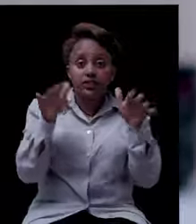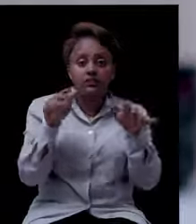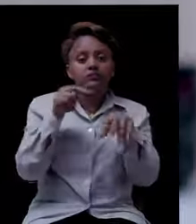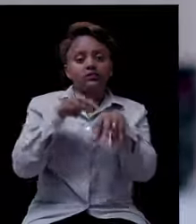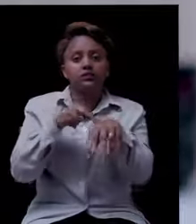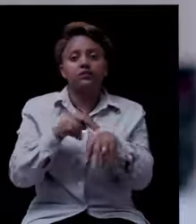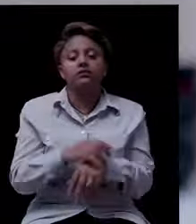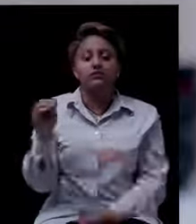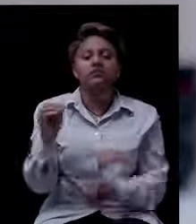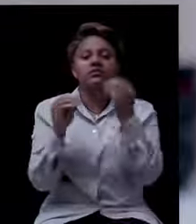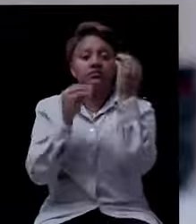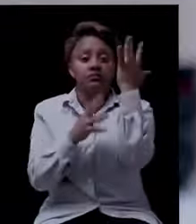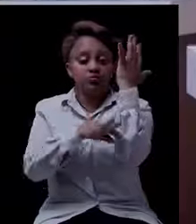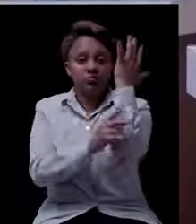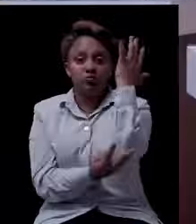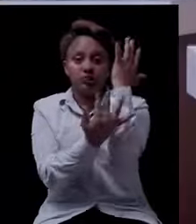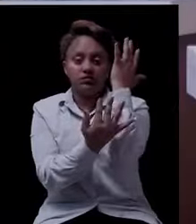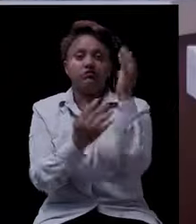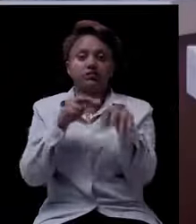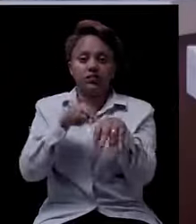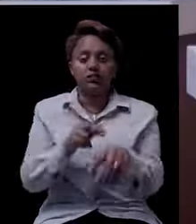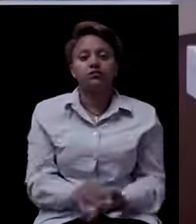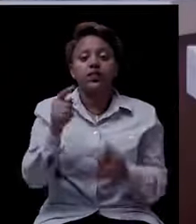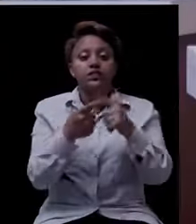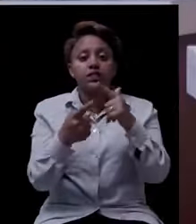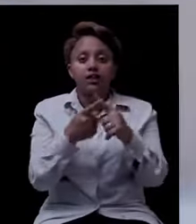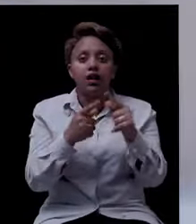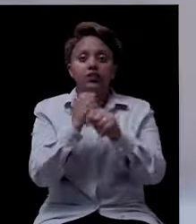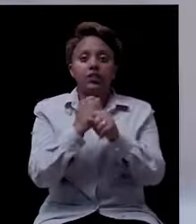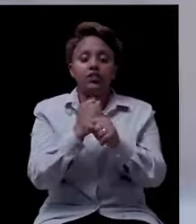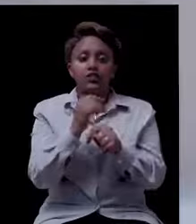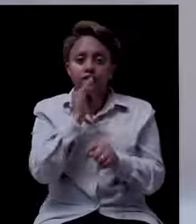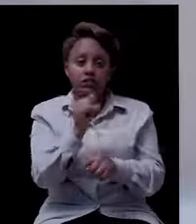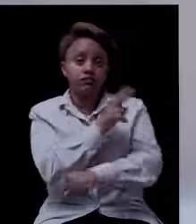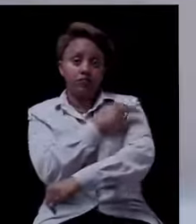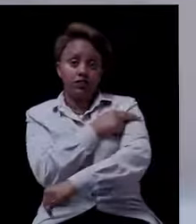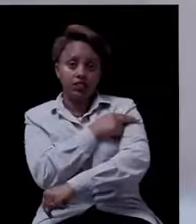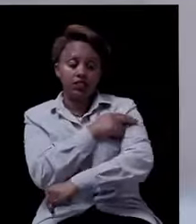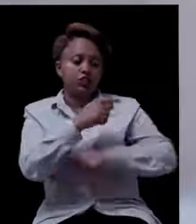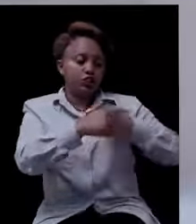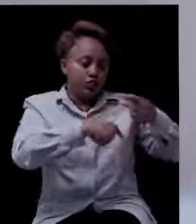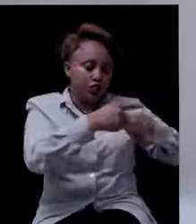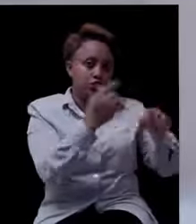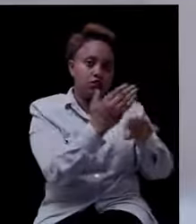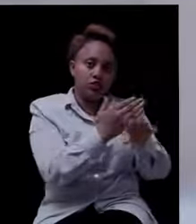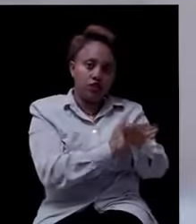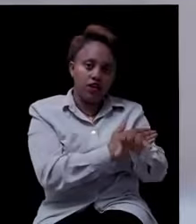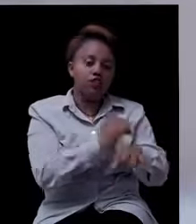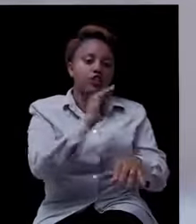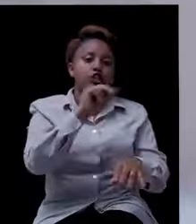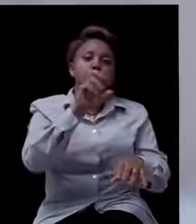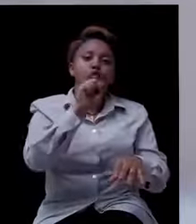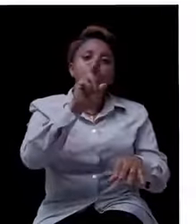insect resistant, and also weed resistant. The second application is medicine. In medicine, to produce genetically modified